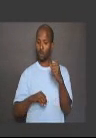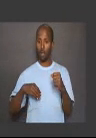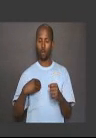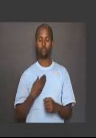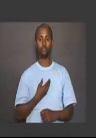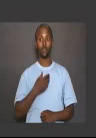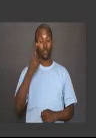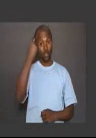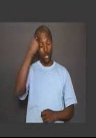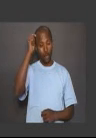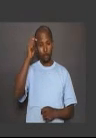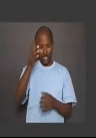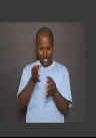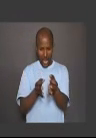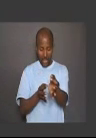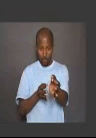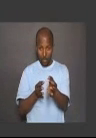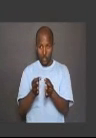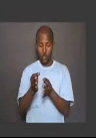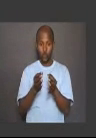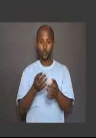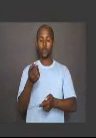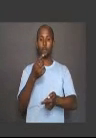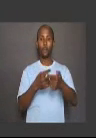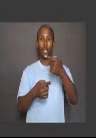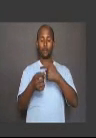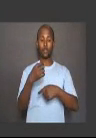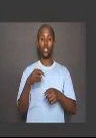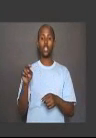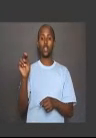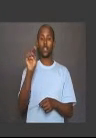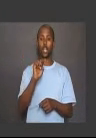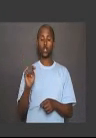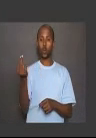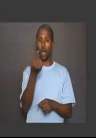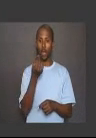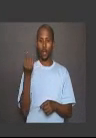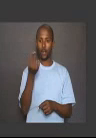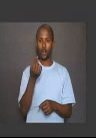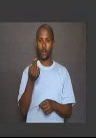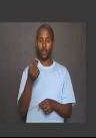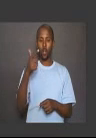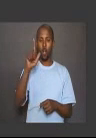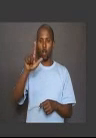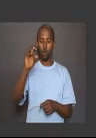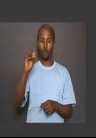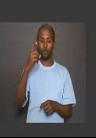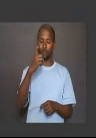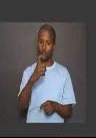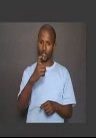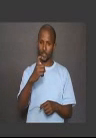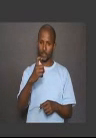theorems, the expression becomes the natural logarithm of x